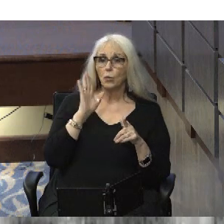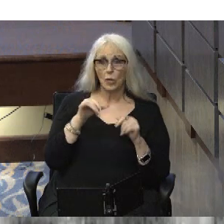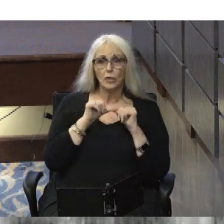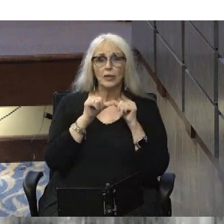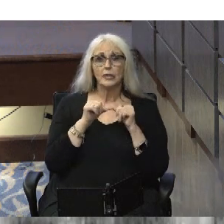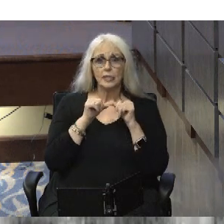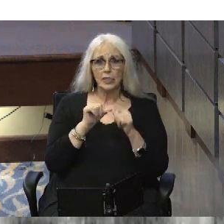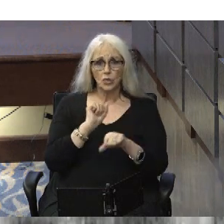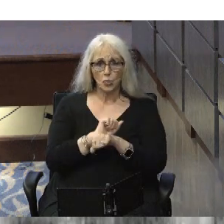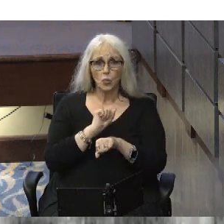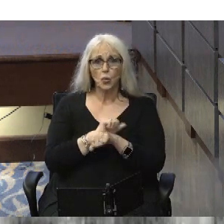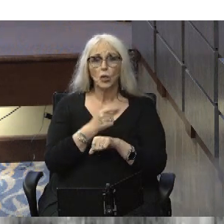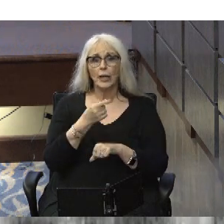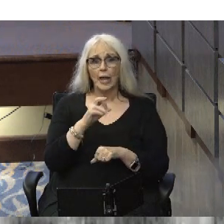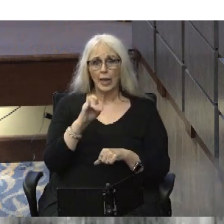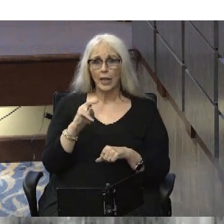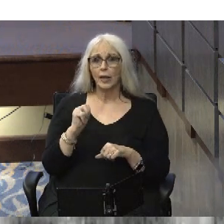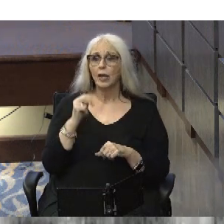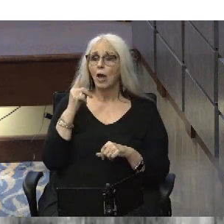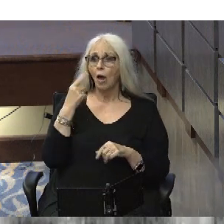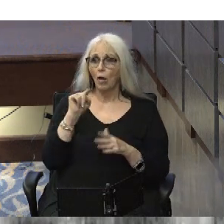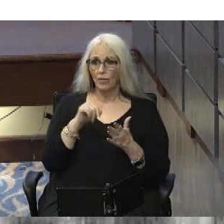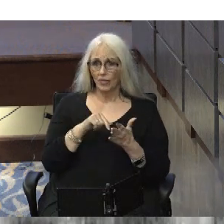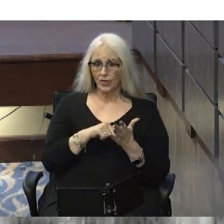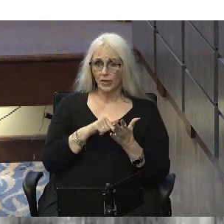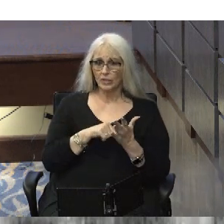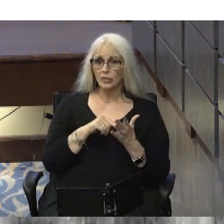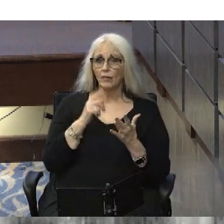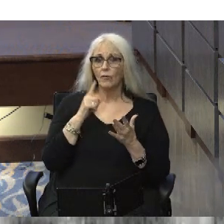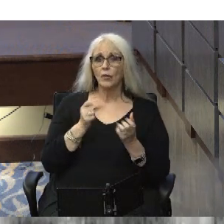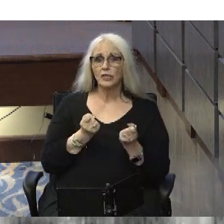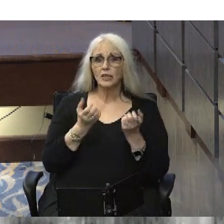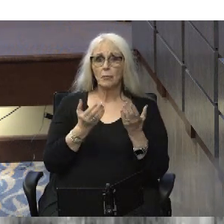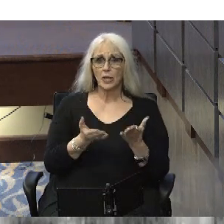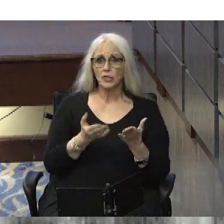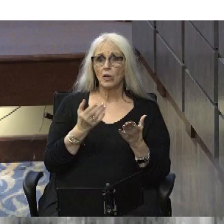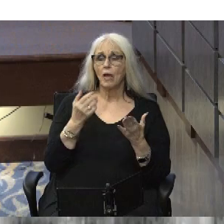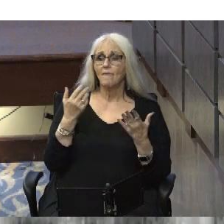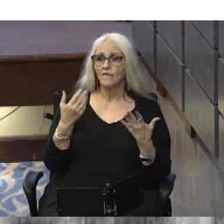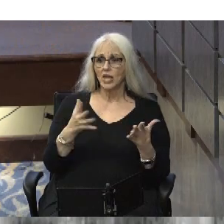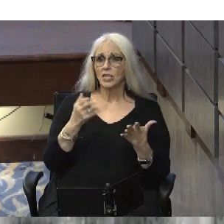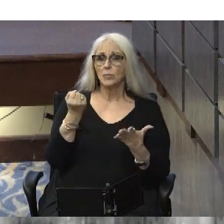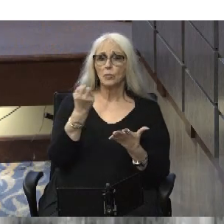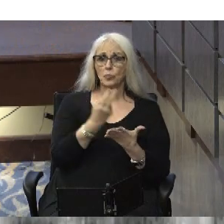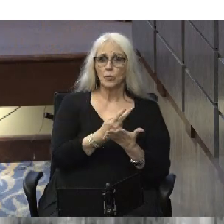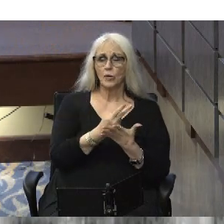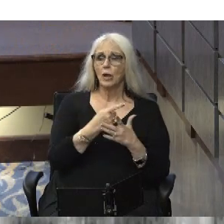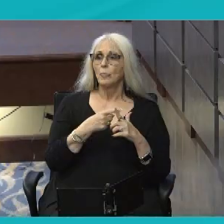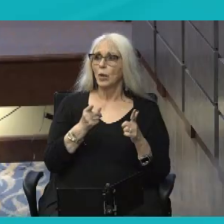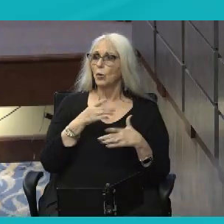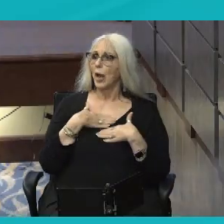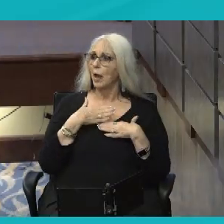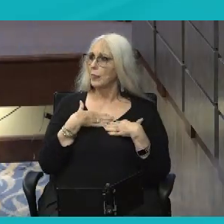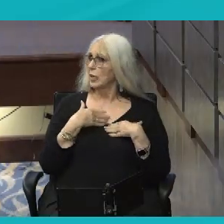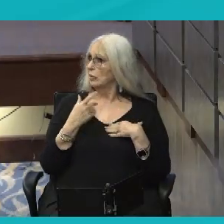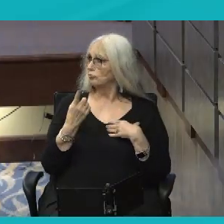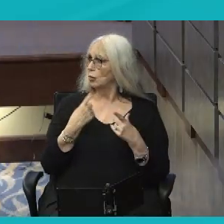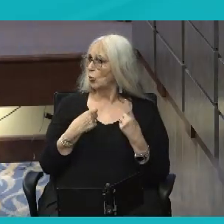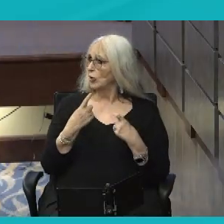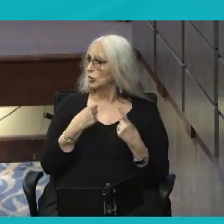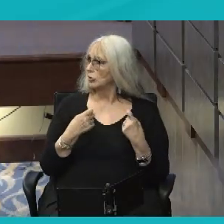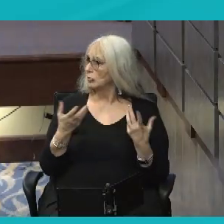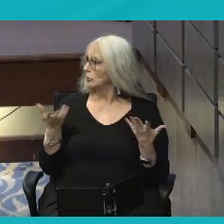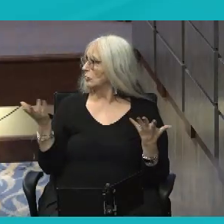to work with Galen and his team if you need help with the submission of this after approval. But we would be glad to take any questions that you might